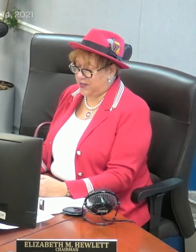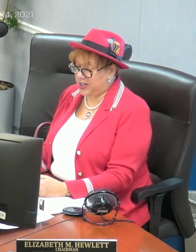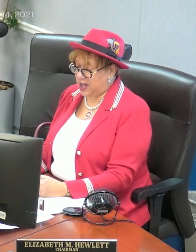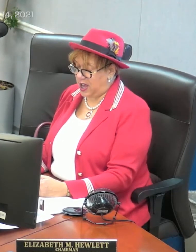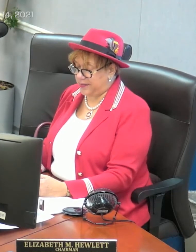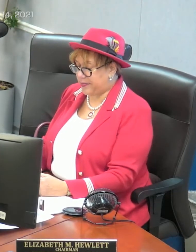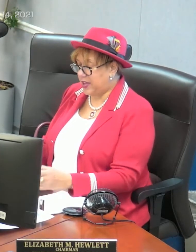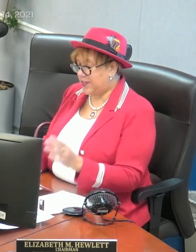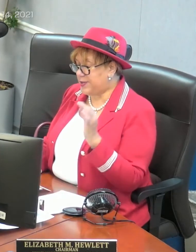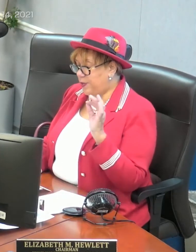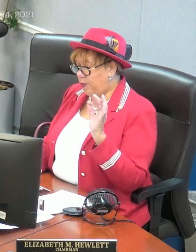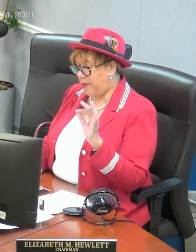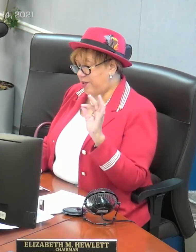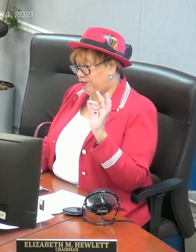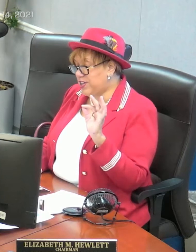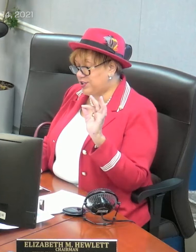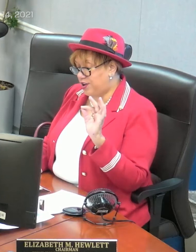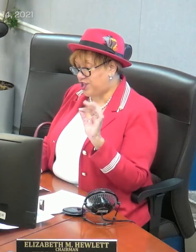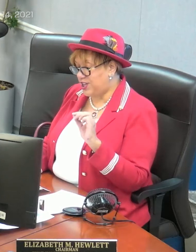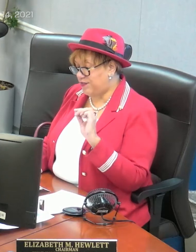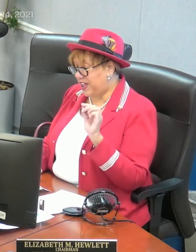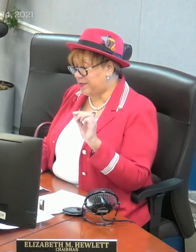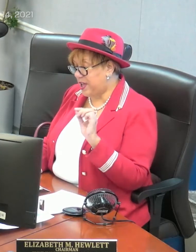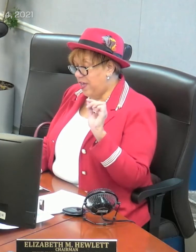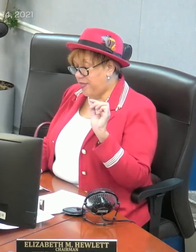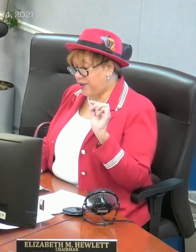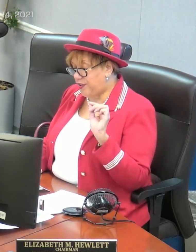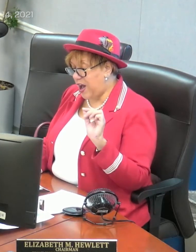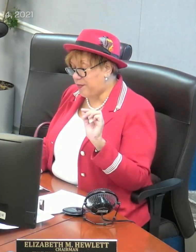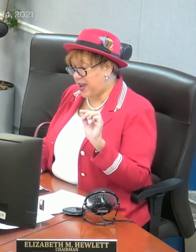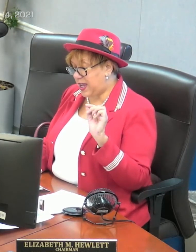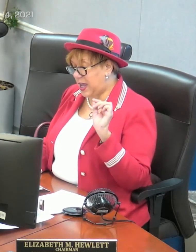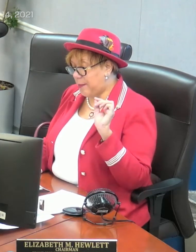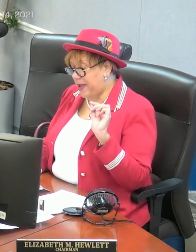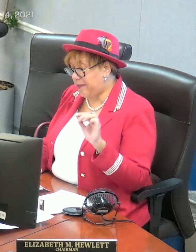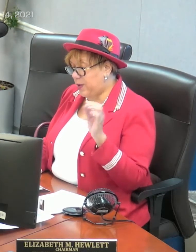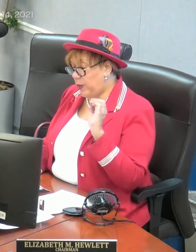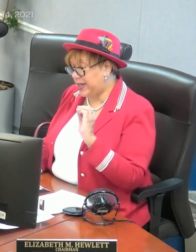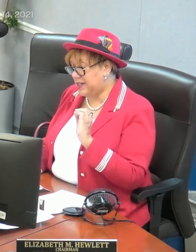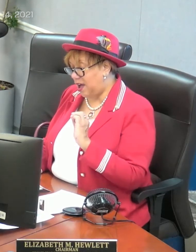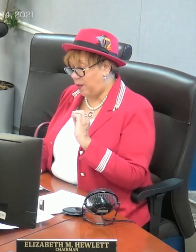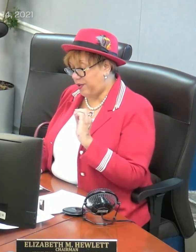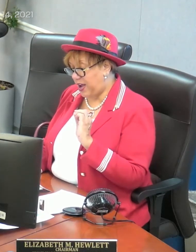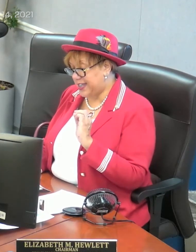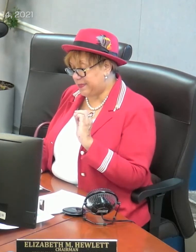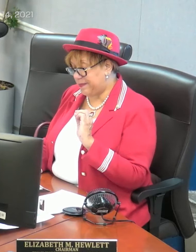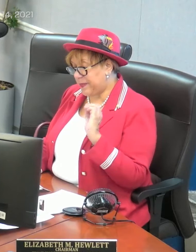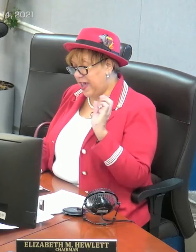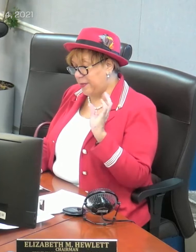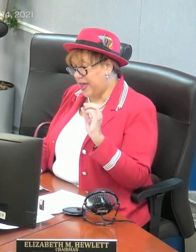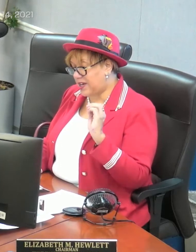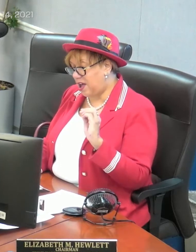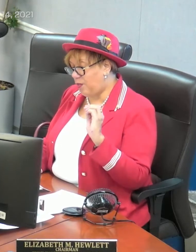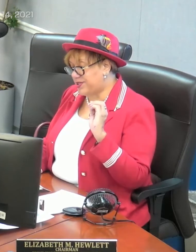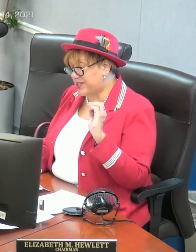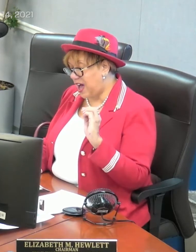age 79. This woman researched and developed the groundbreaking baby Whitney doll with her husband, and